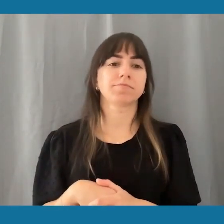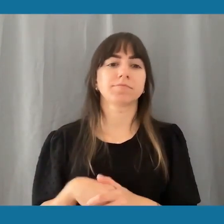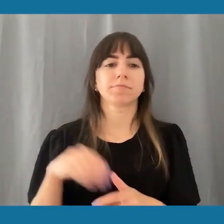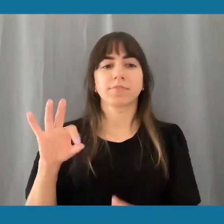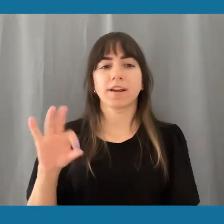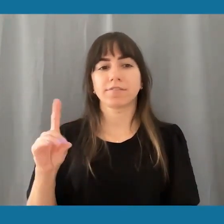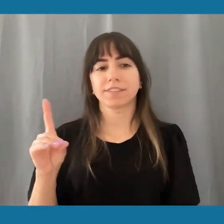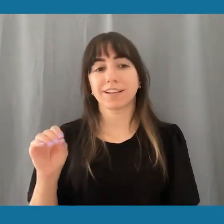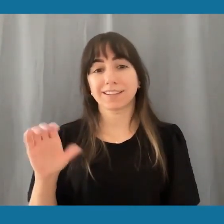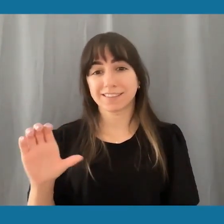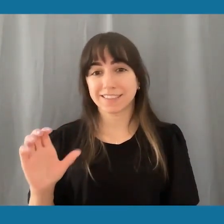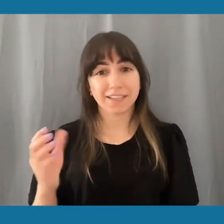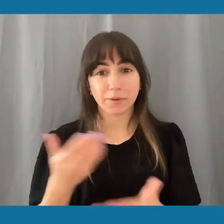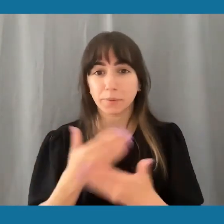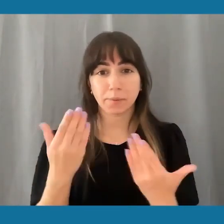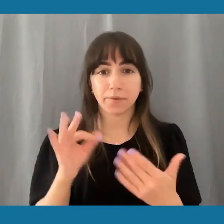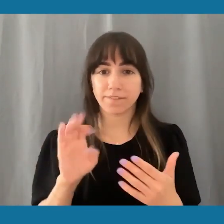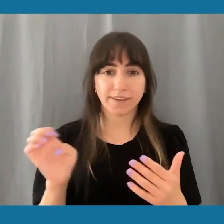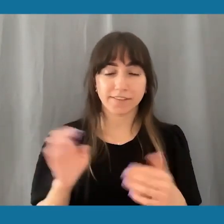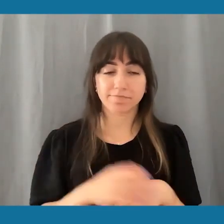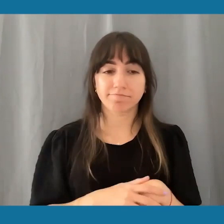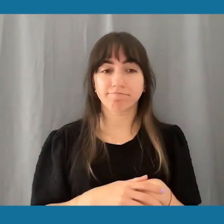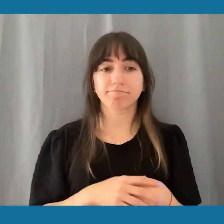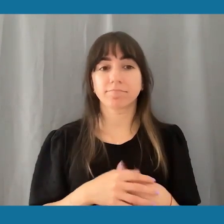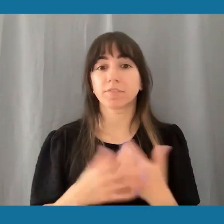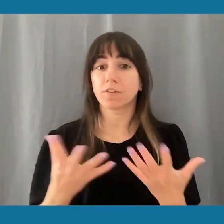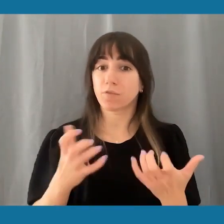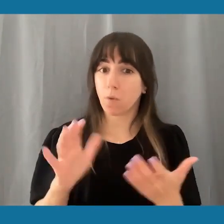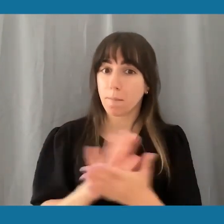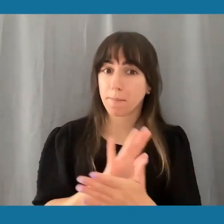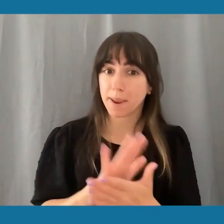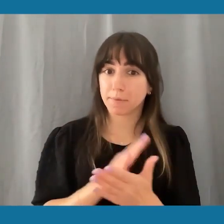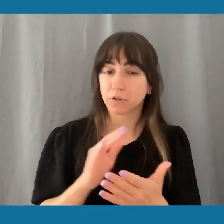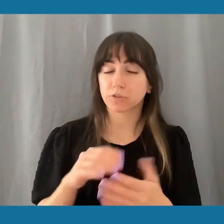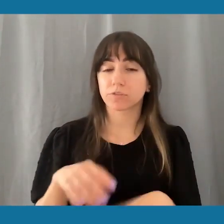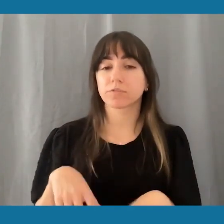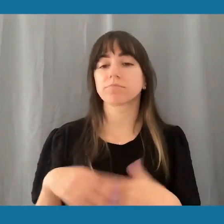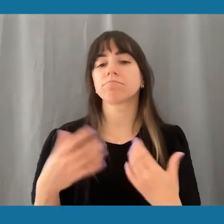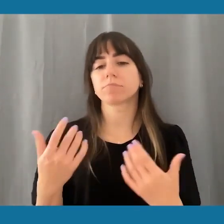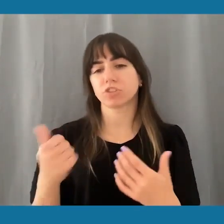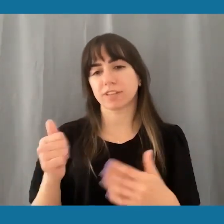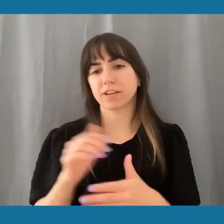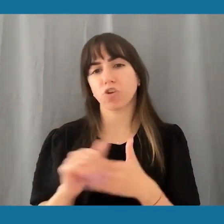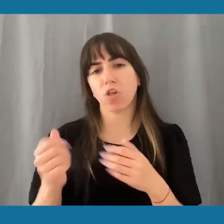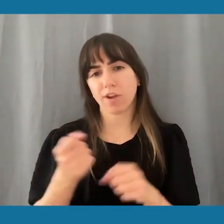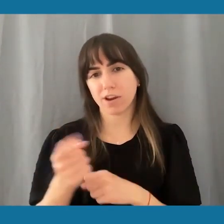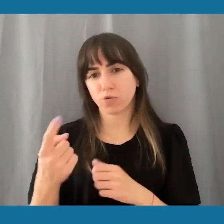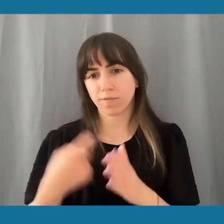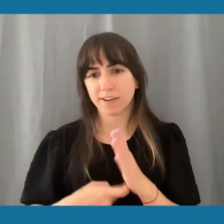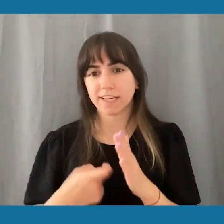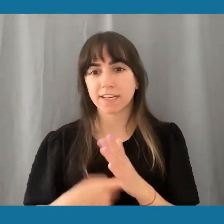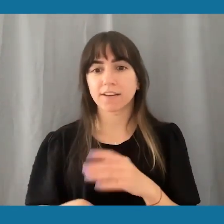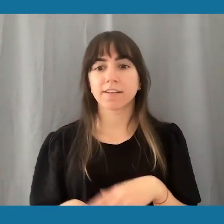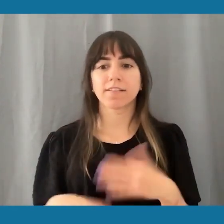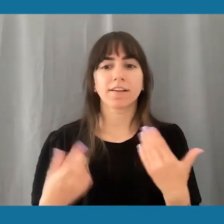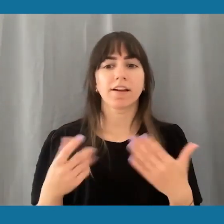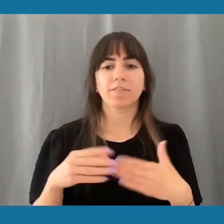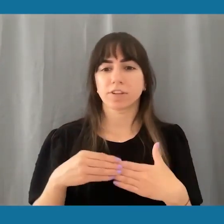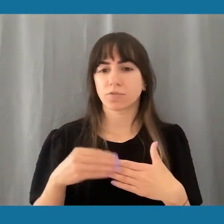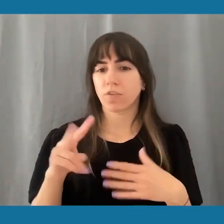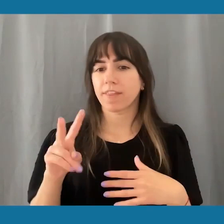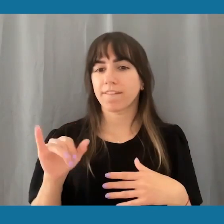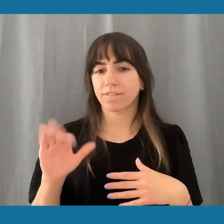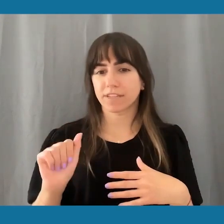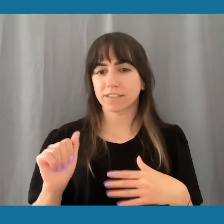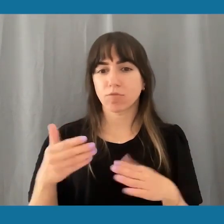the flexibility that ABLE Visa prepaid card offers does cost $250 a month. We truly try to make this the best value for Floridians